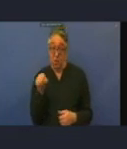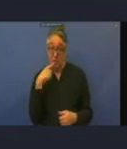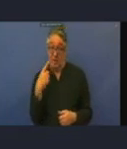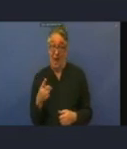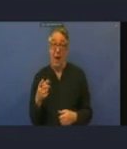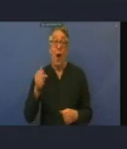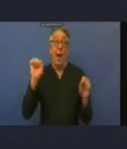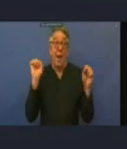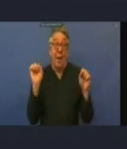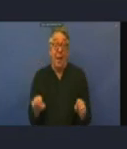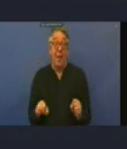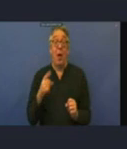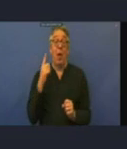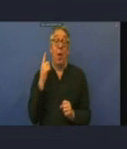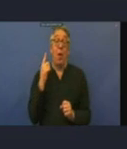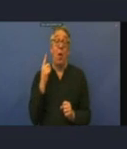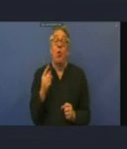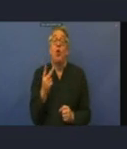small-scale collaboration?